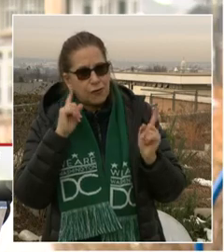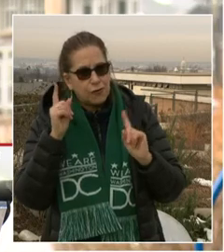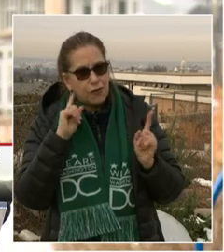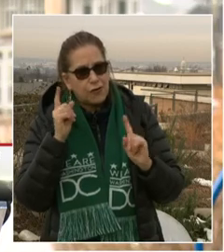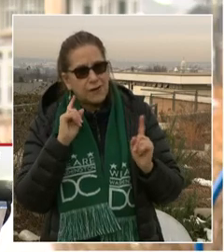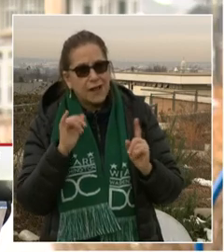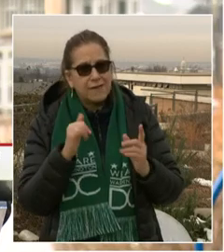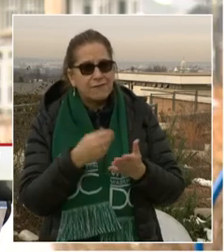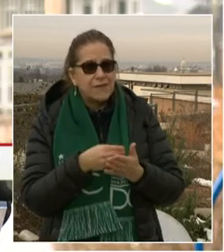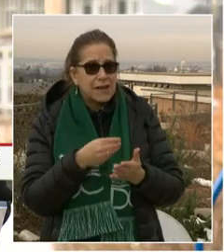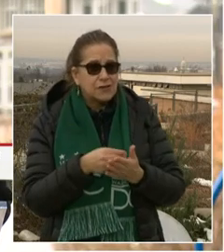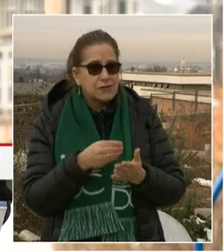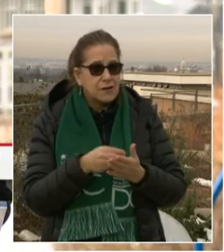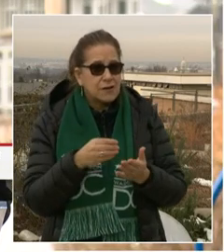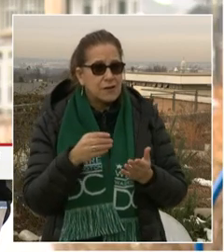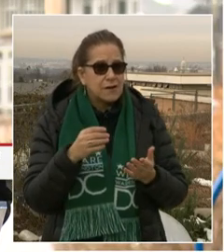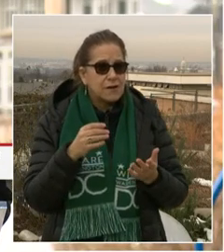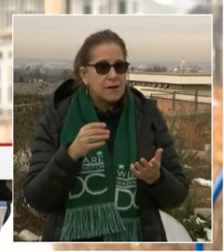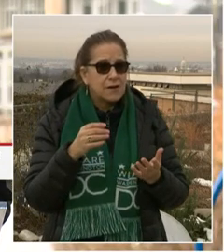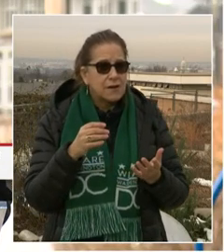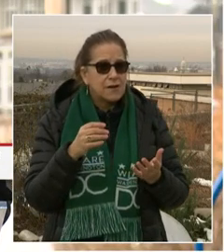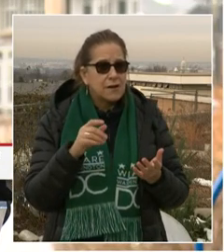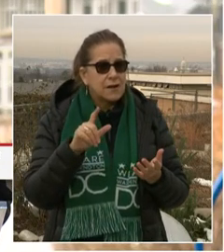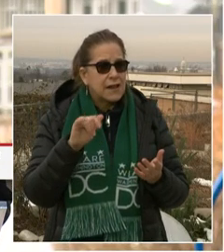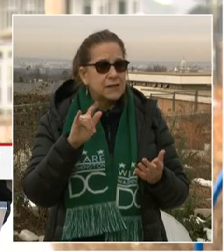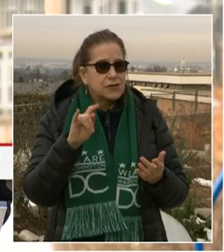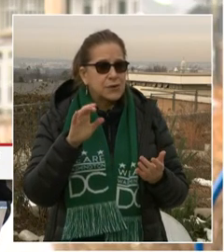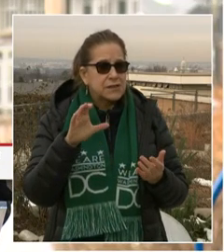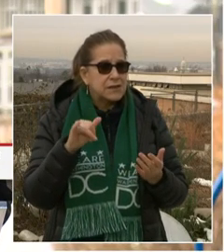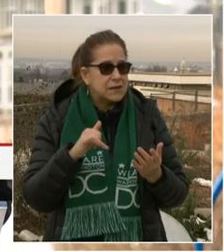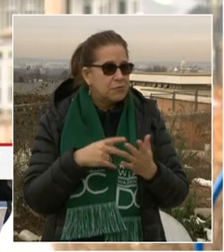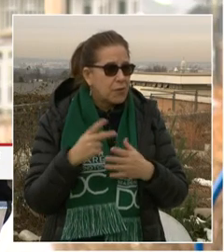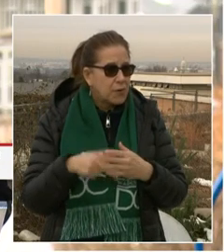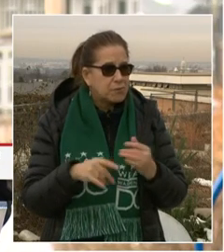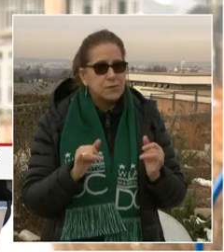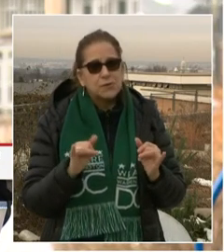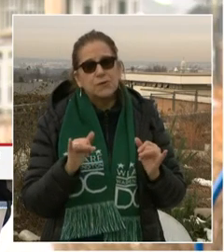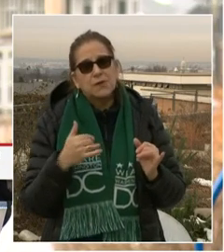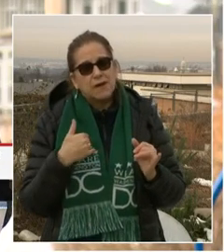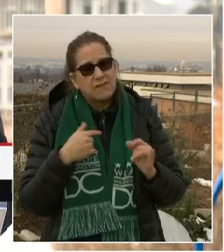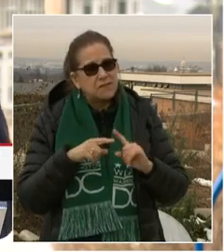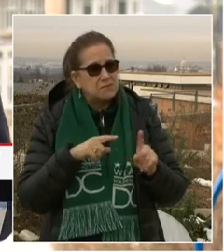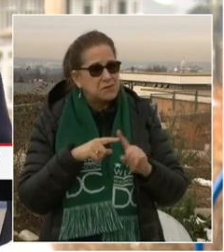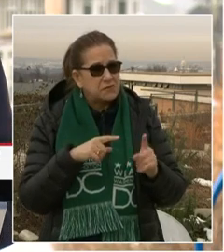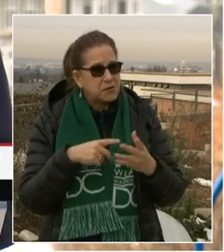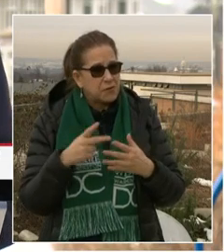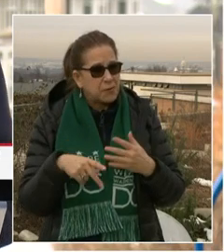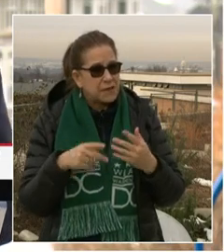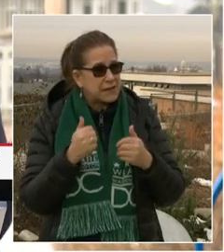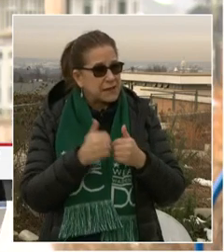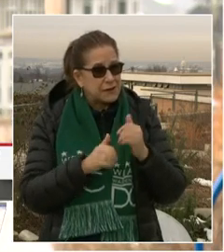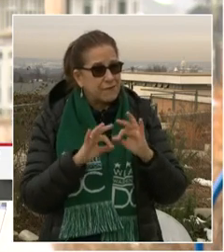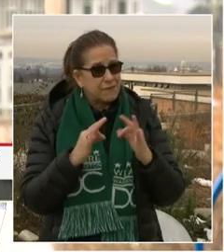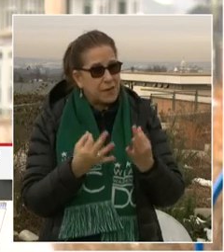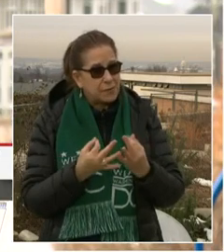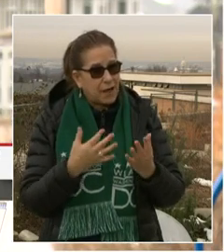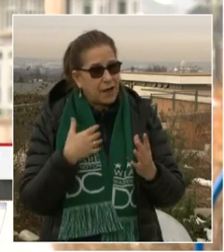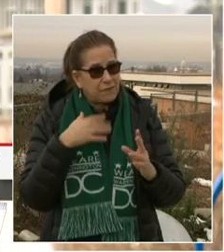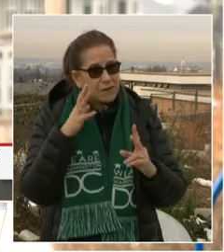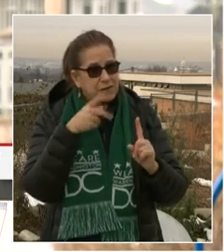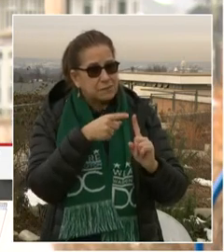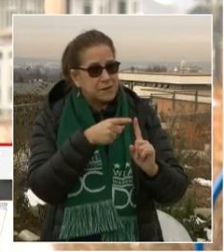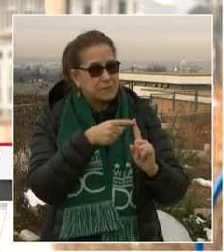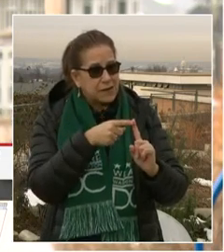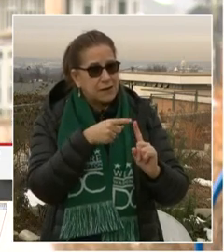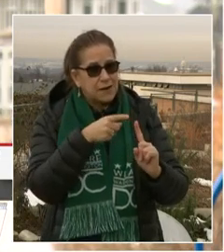that. So will there be like a dedicated caseworker for each family? How will that work? Will there be more than just a check hitting a bank account every